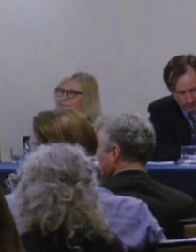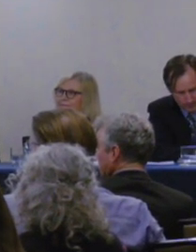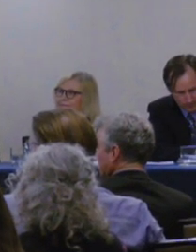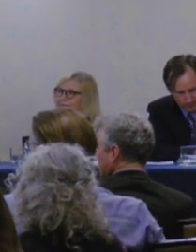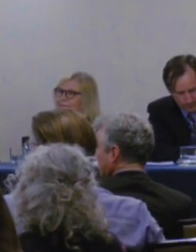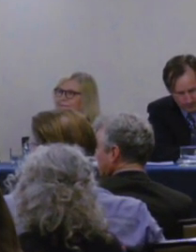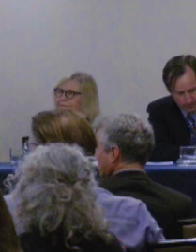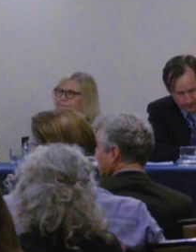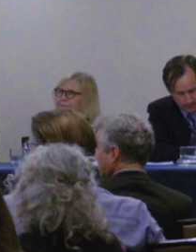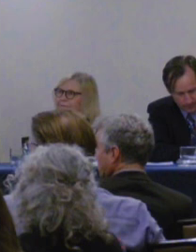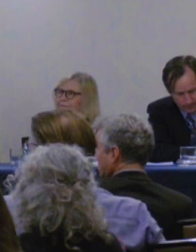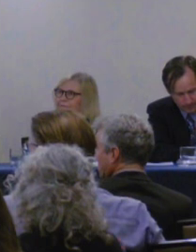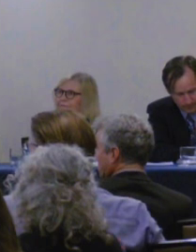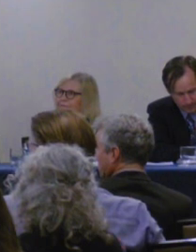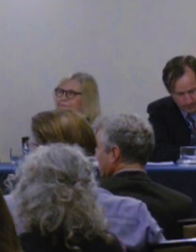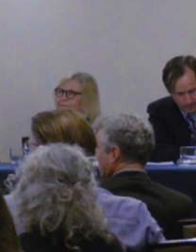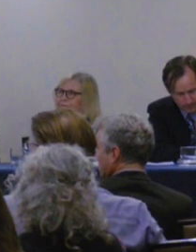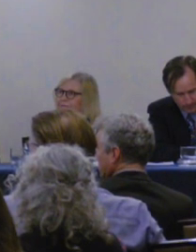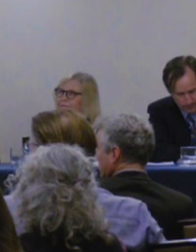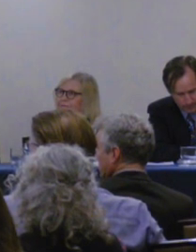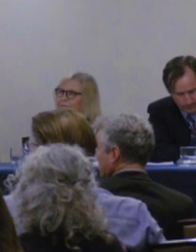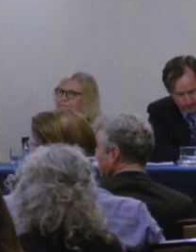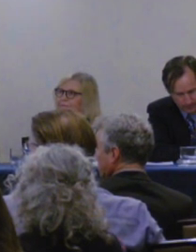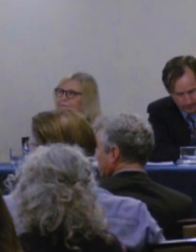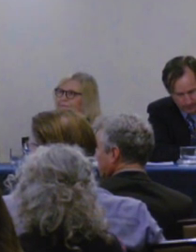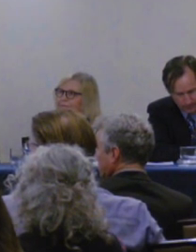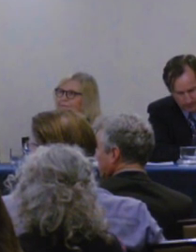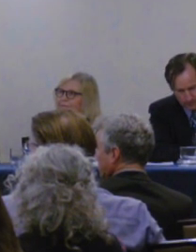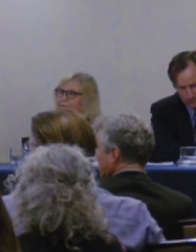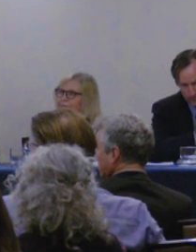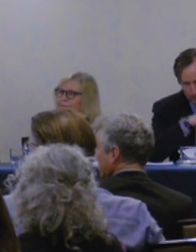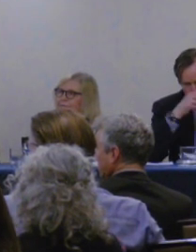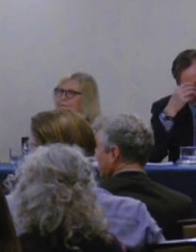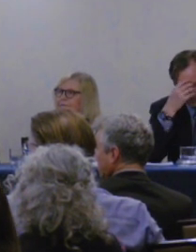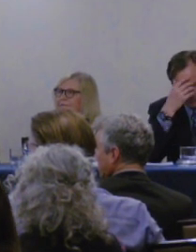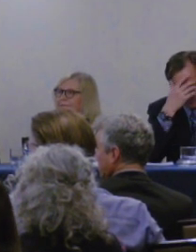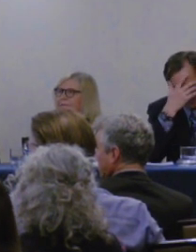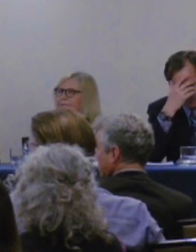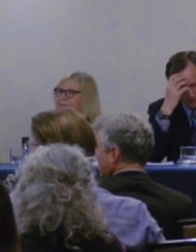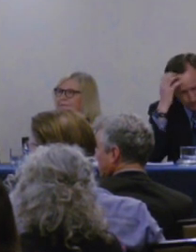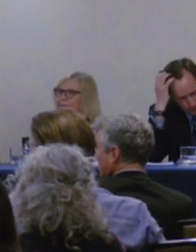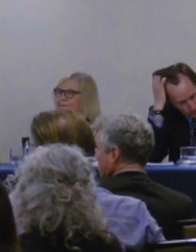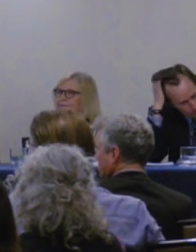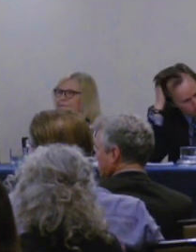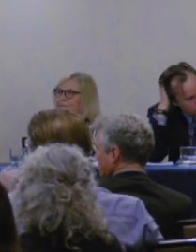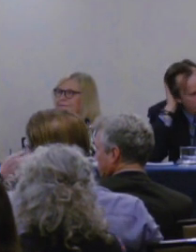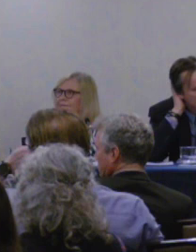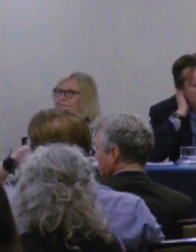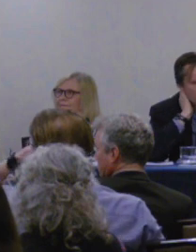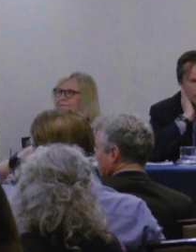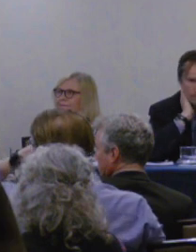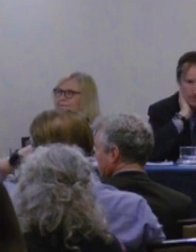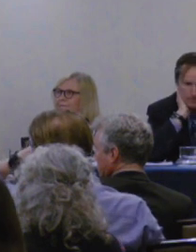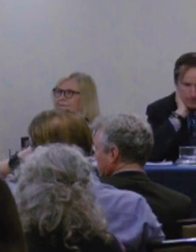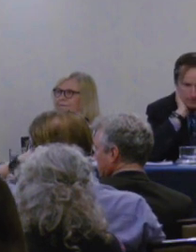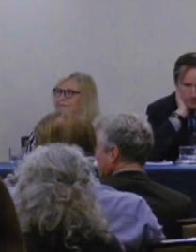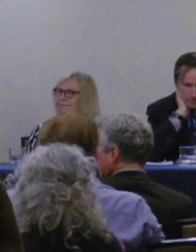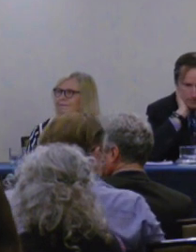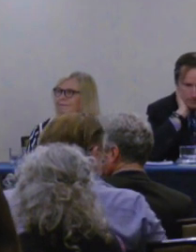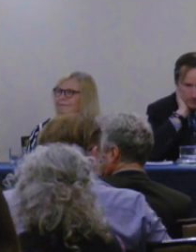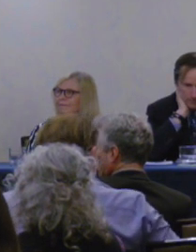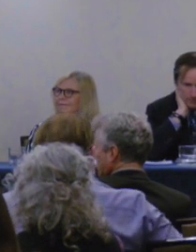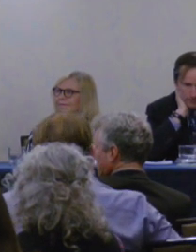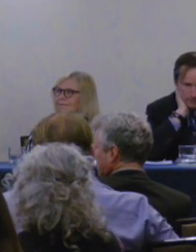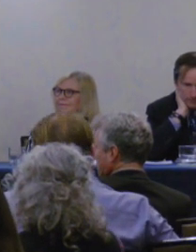the challenges of CPD? Because we work in several African countries. We support about 33,000 teachers at the moment.